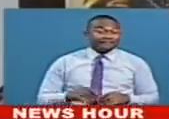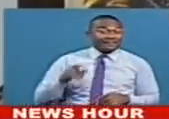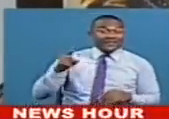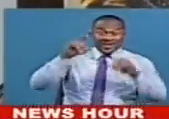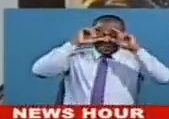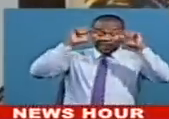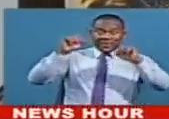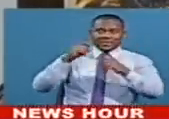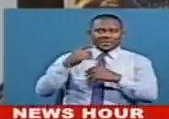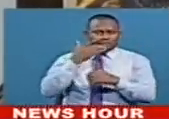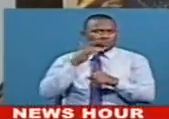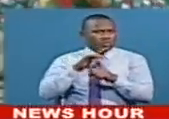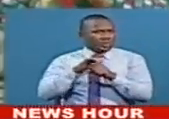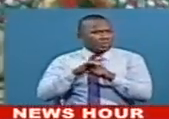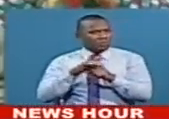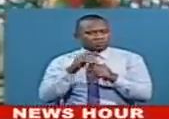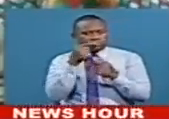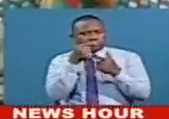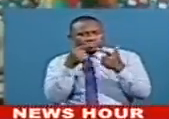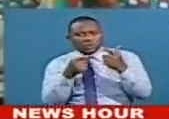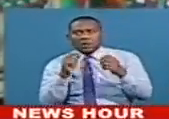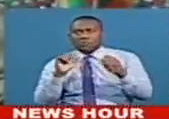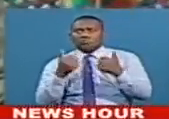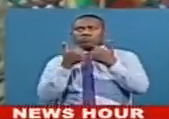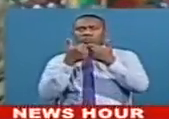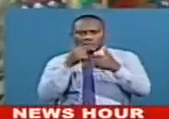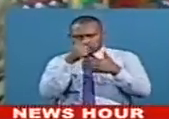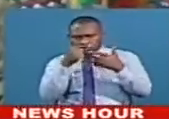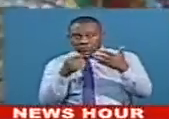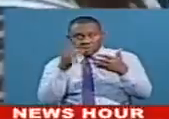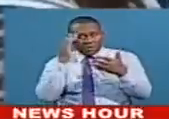also pledged to address all the major issues confronting the Upper East region promptly.